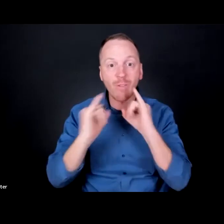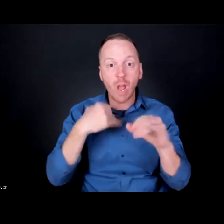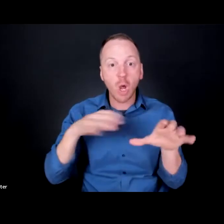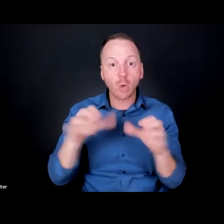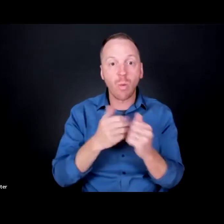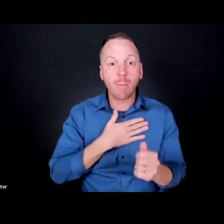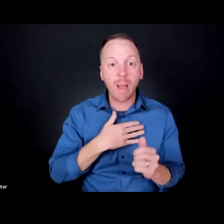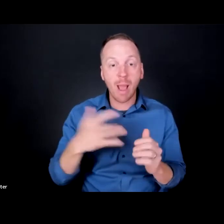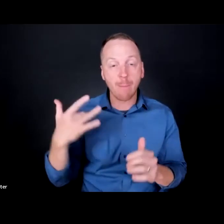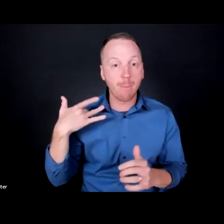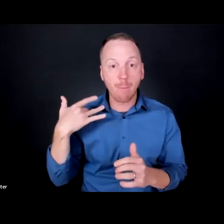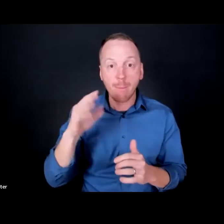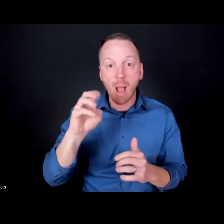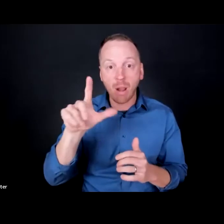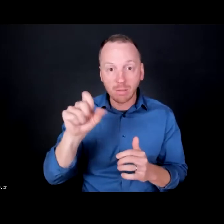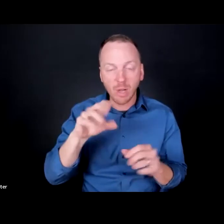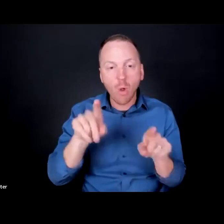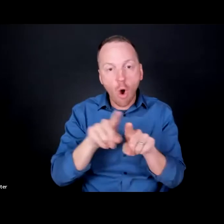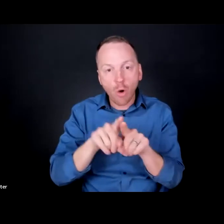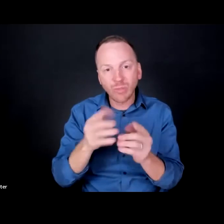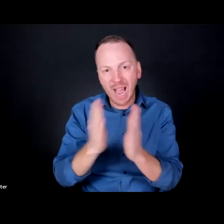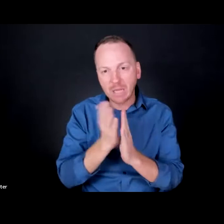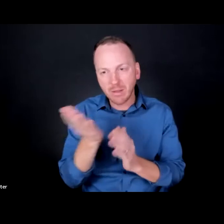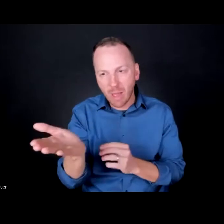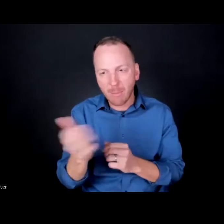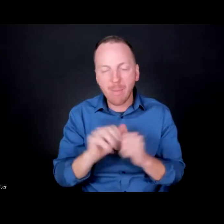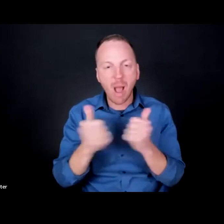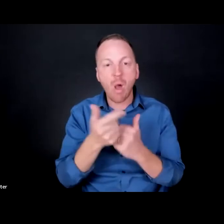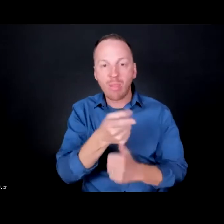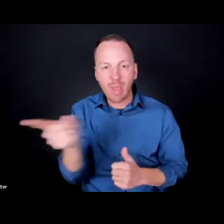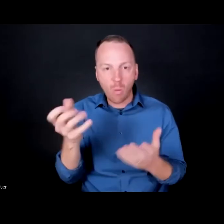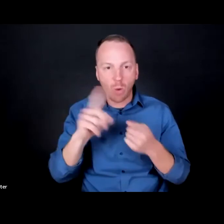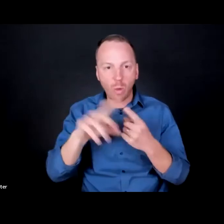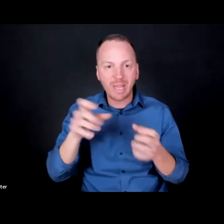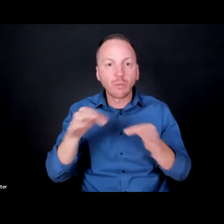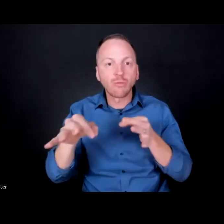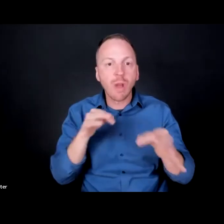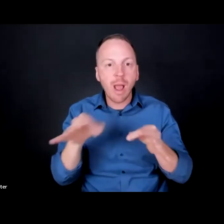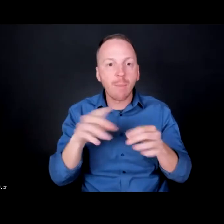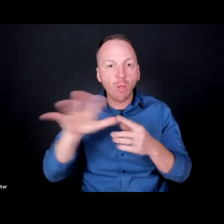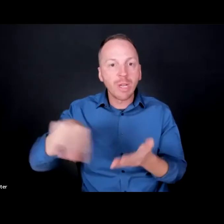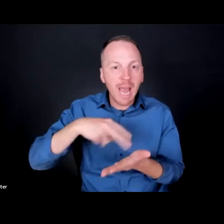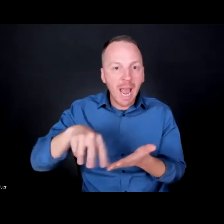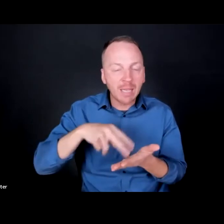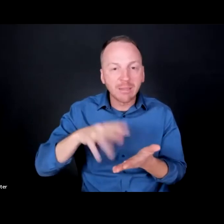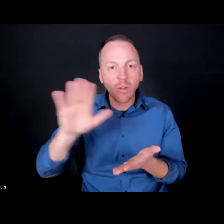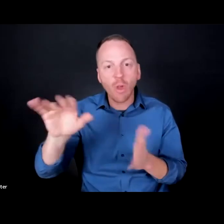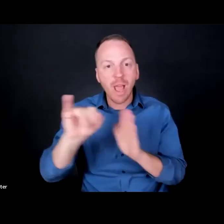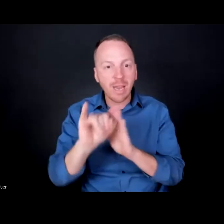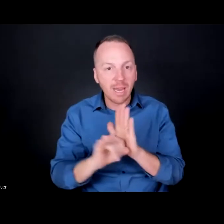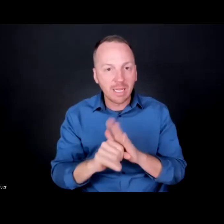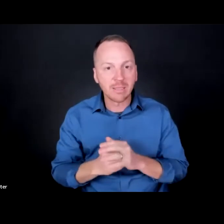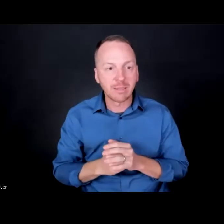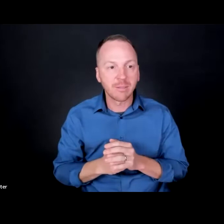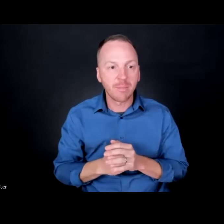my models and also ask them how they wanted to be described and their dance moves and their identities,